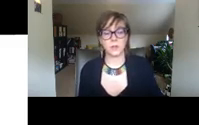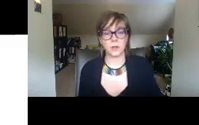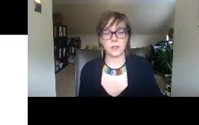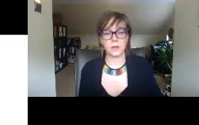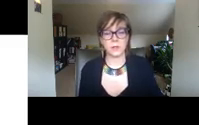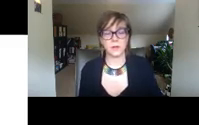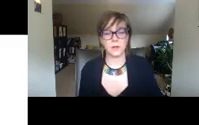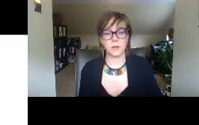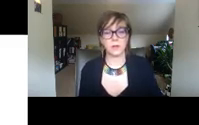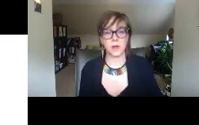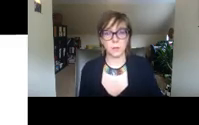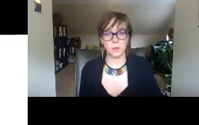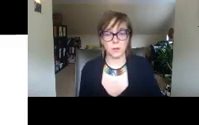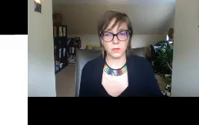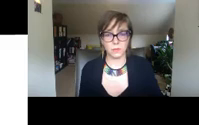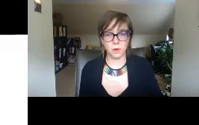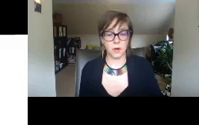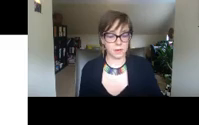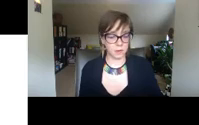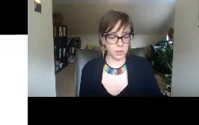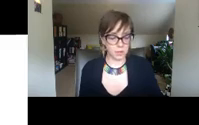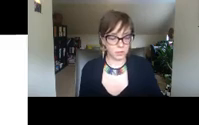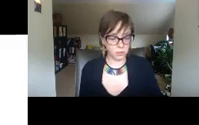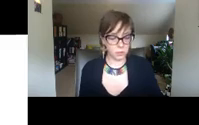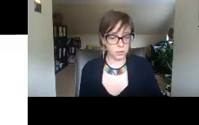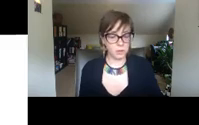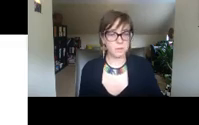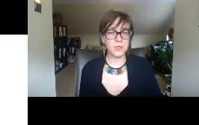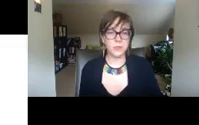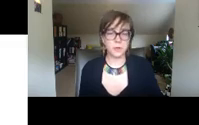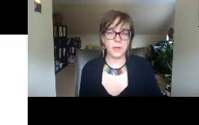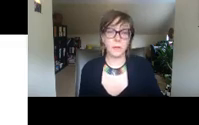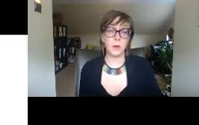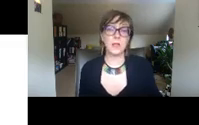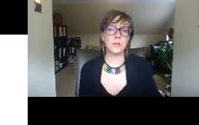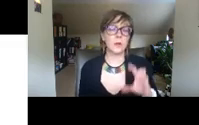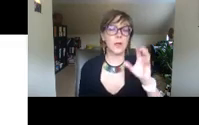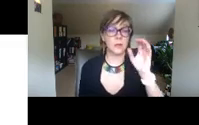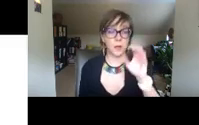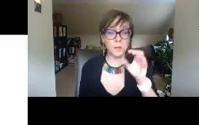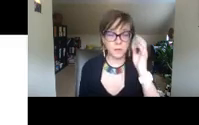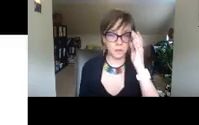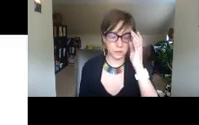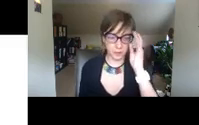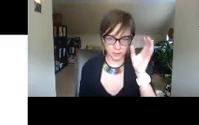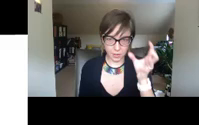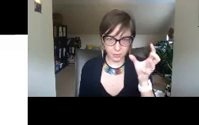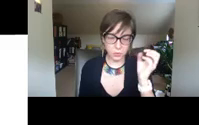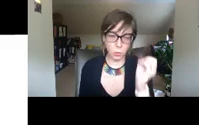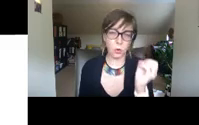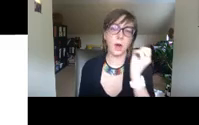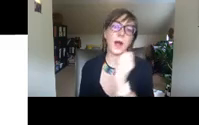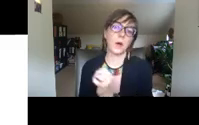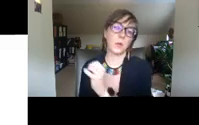really strong standards that have done great work for us so far. And I think we need to just start thinking about either